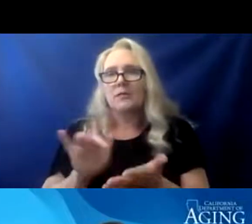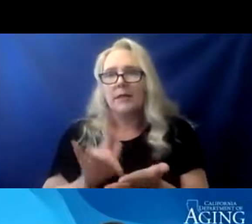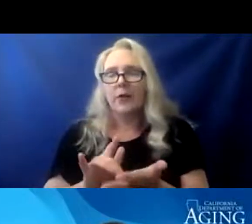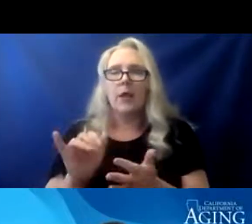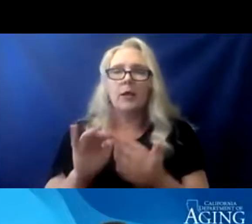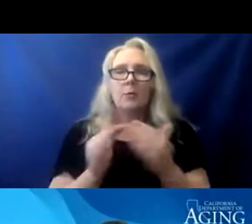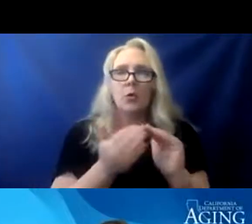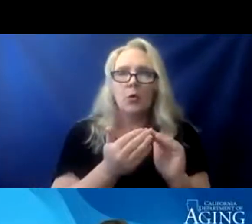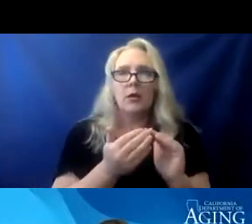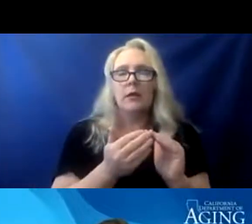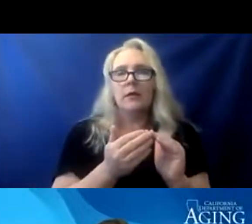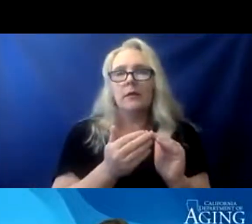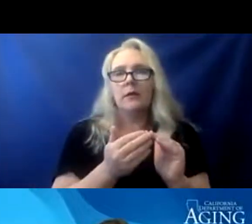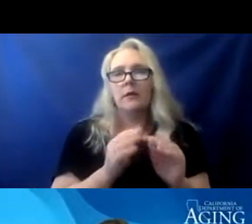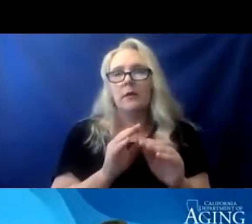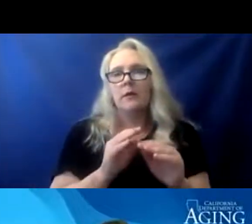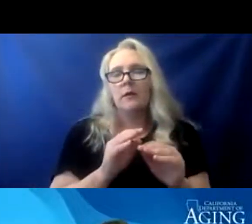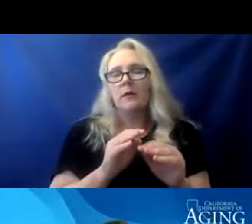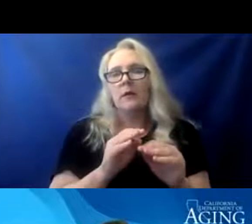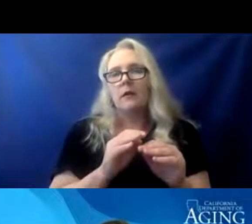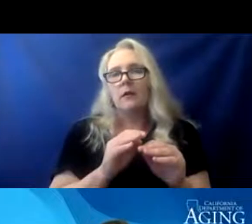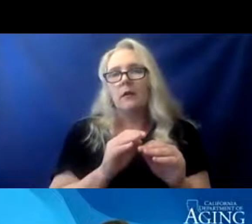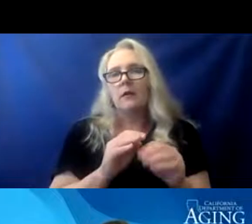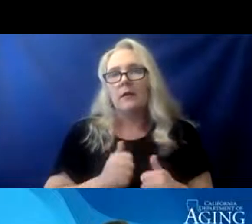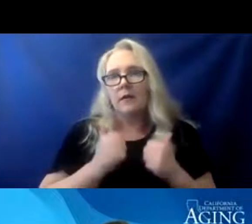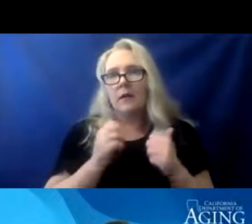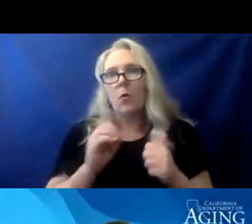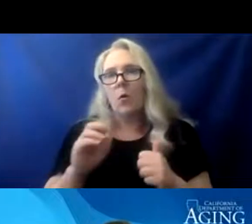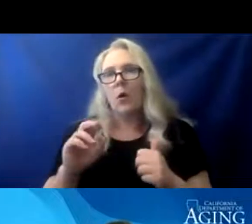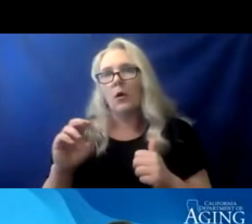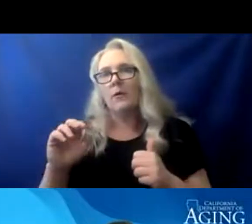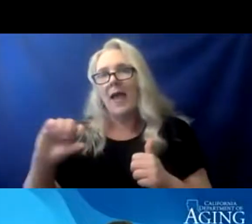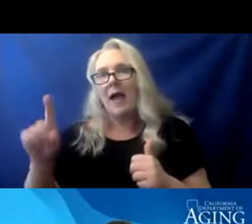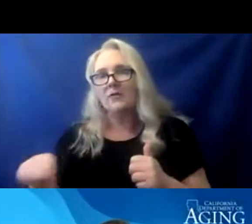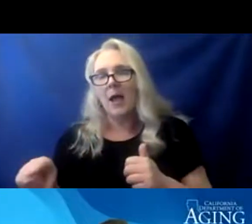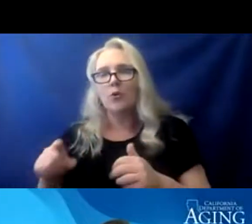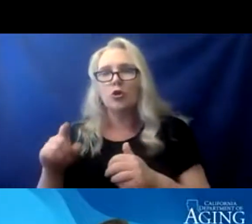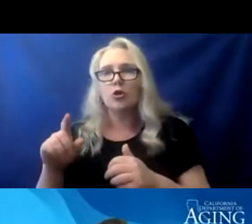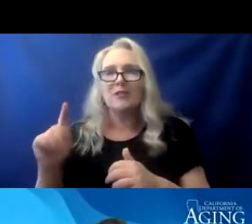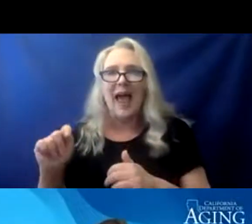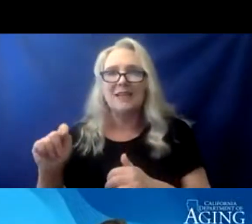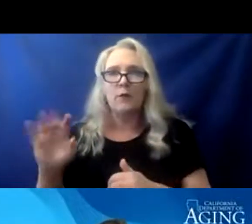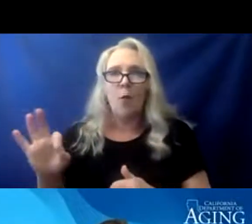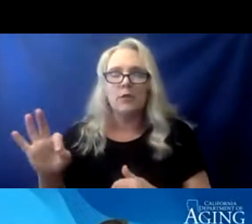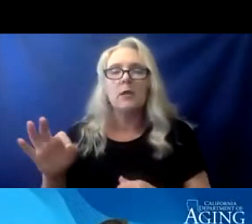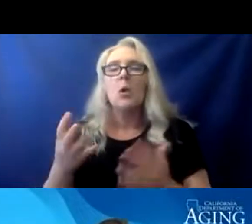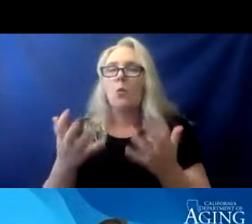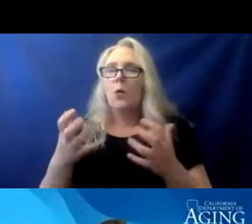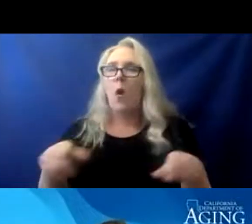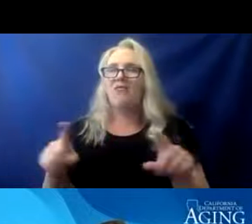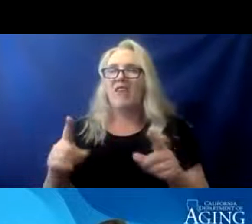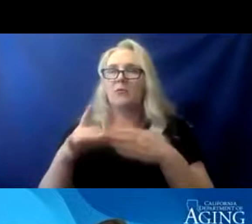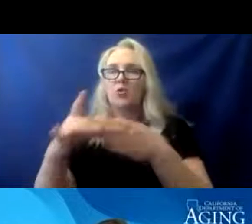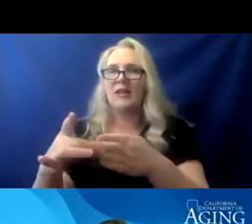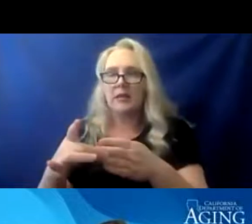Committee, some re-energy for the Alzheimer's Task Force. So we want those groups to lead that work. Those are where the experts